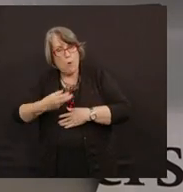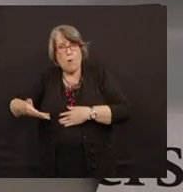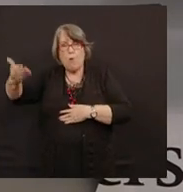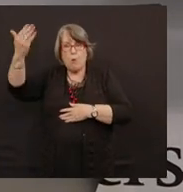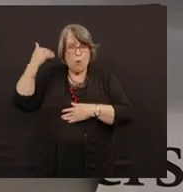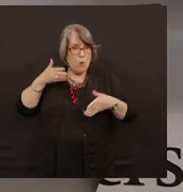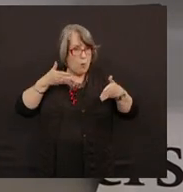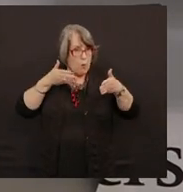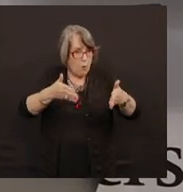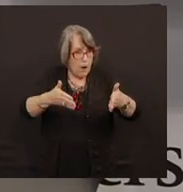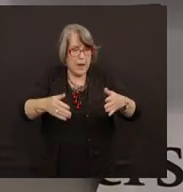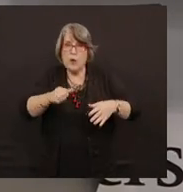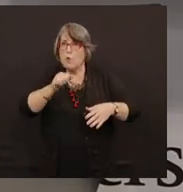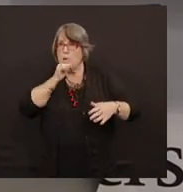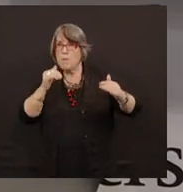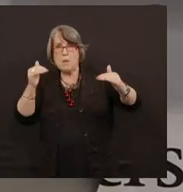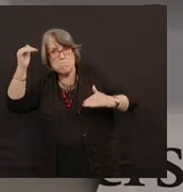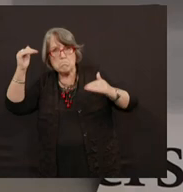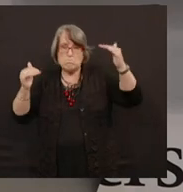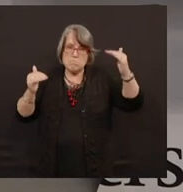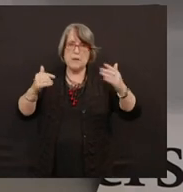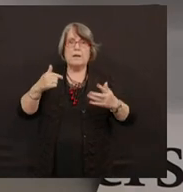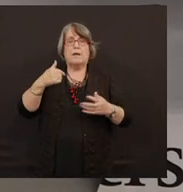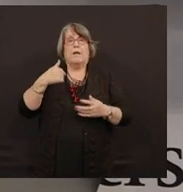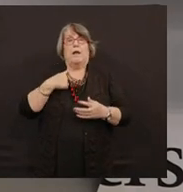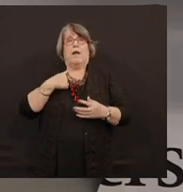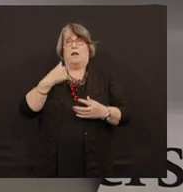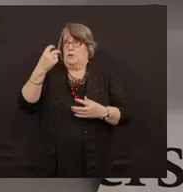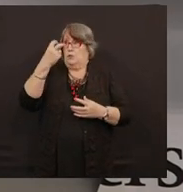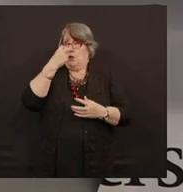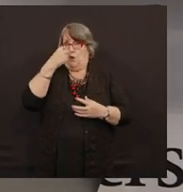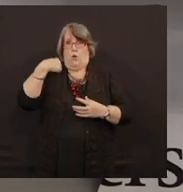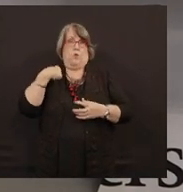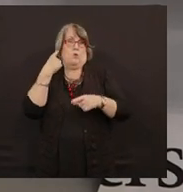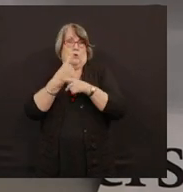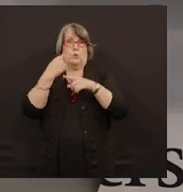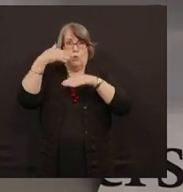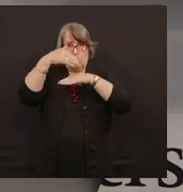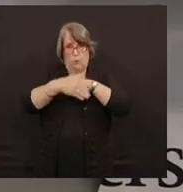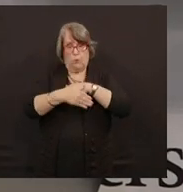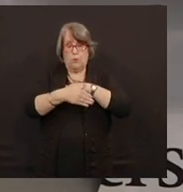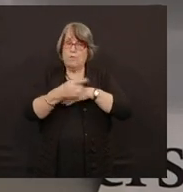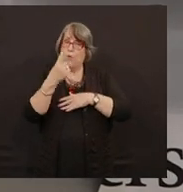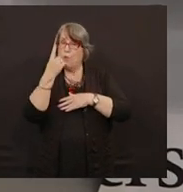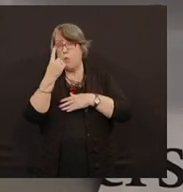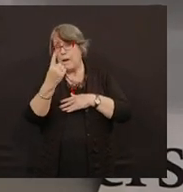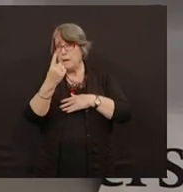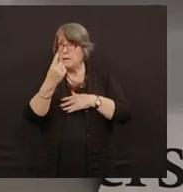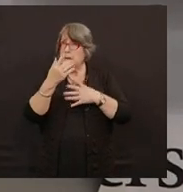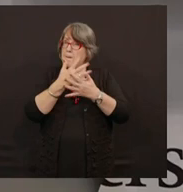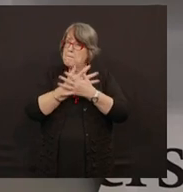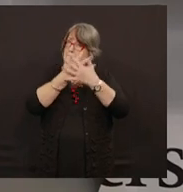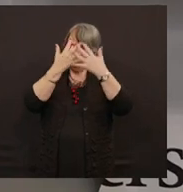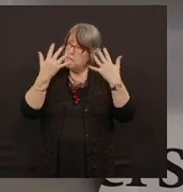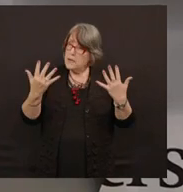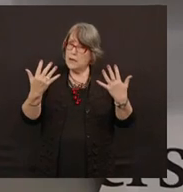the old power bases. And tonight we're going to tackle one of, possibly one of the biggest